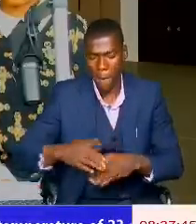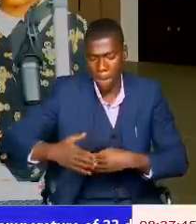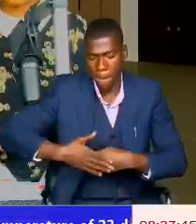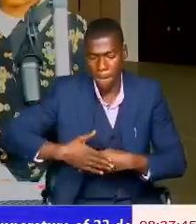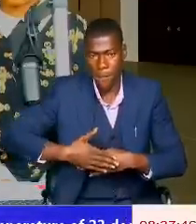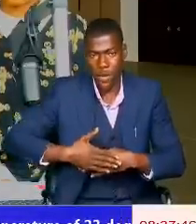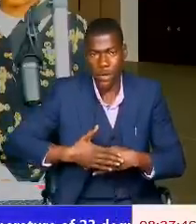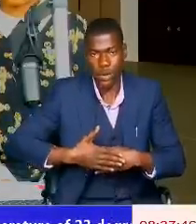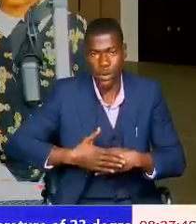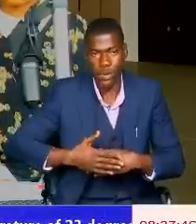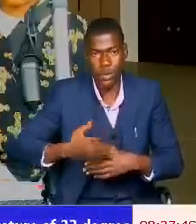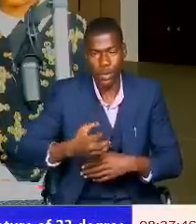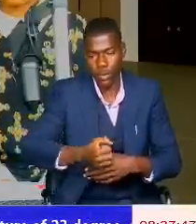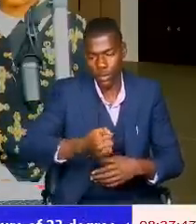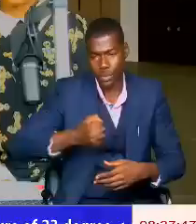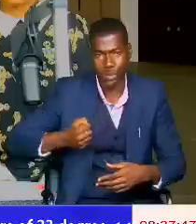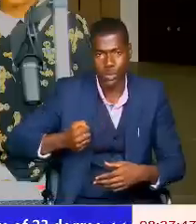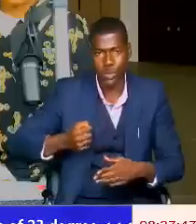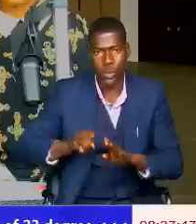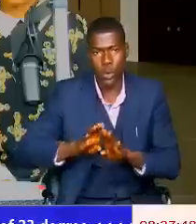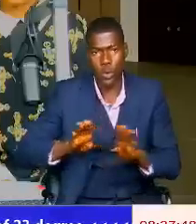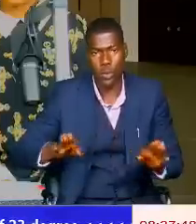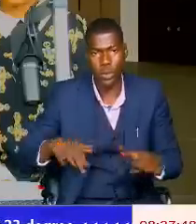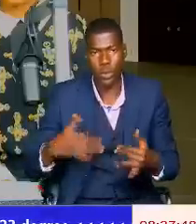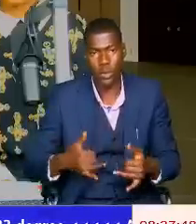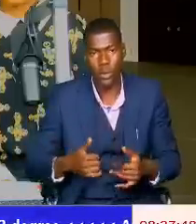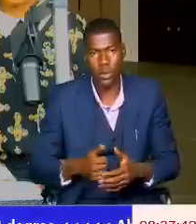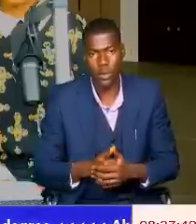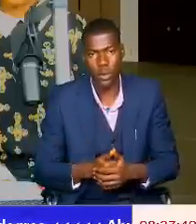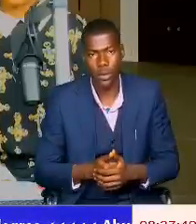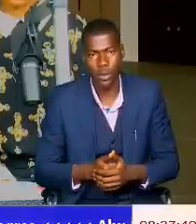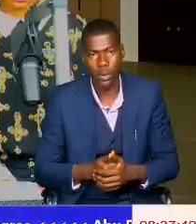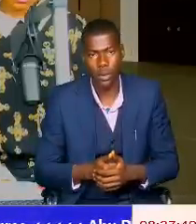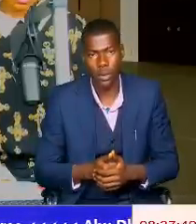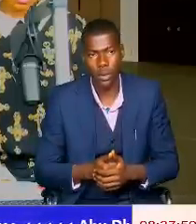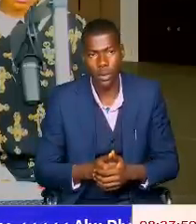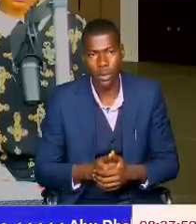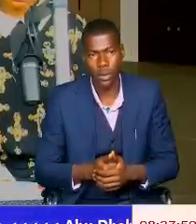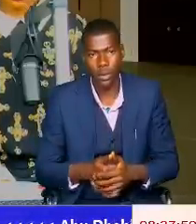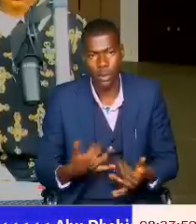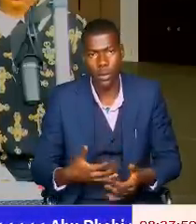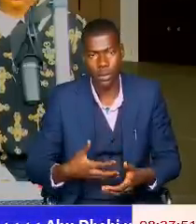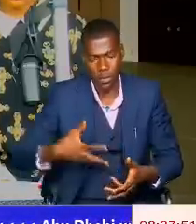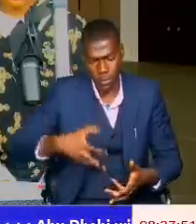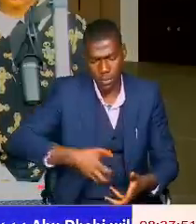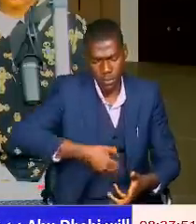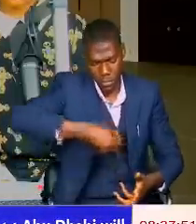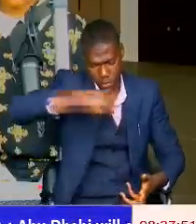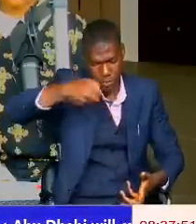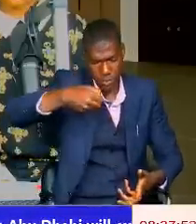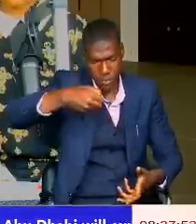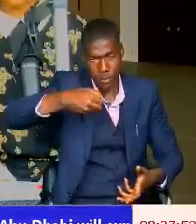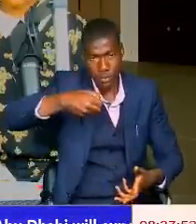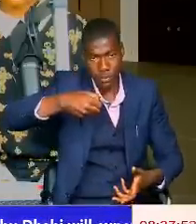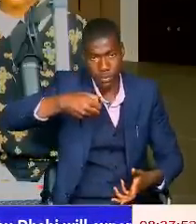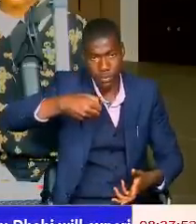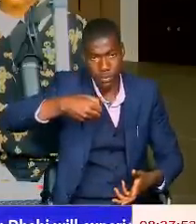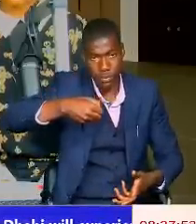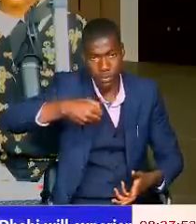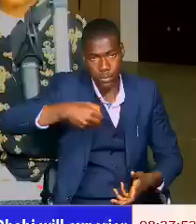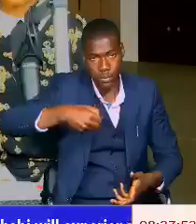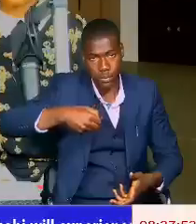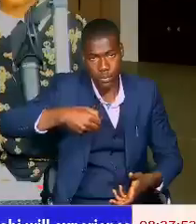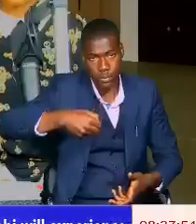can't go. He can't go. He can't carry hammer. Come sit down on top of the boot of the taxi. No side number. Come they hit the